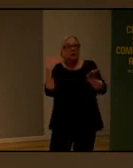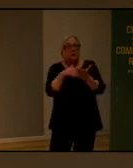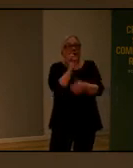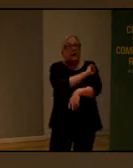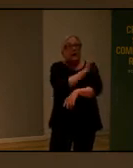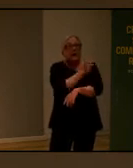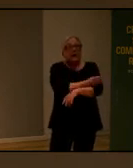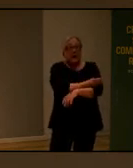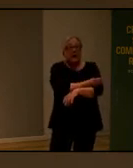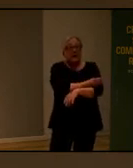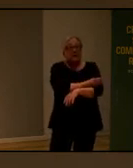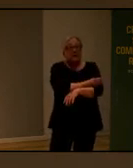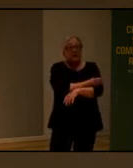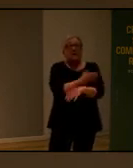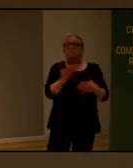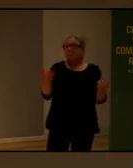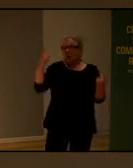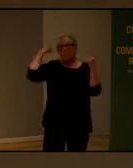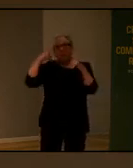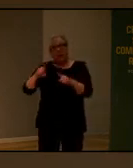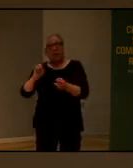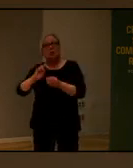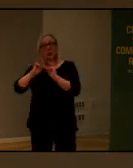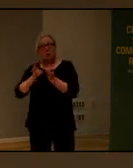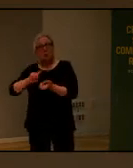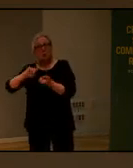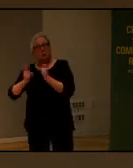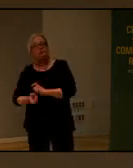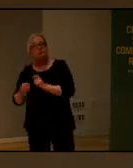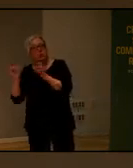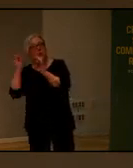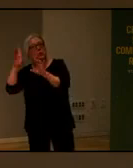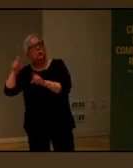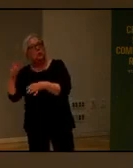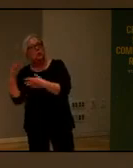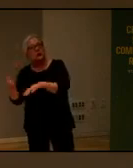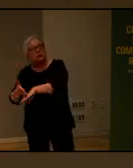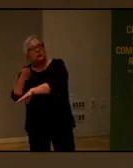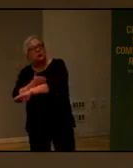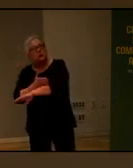we agree on the other stuff because we are working together towards advancing that solution.